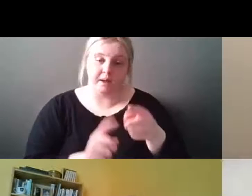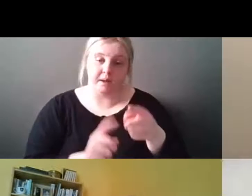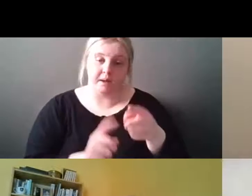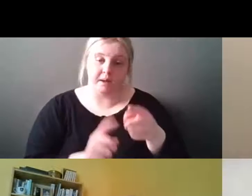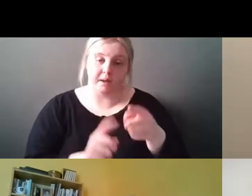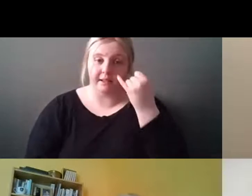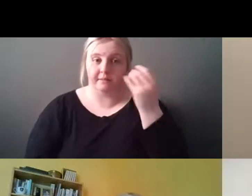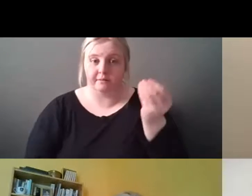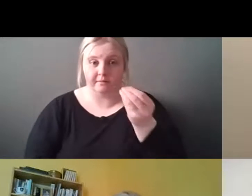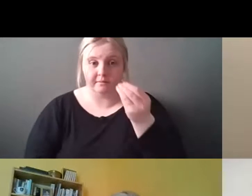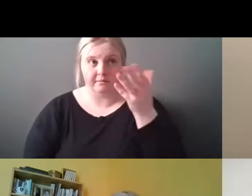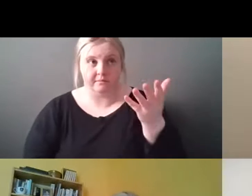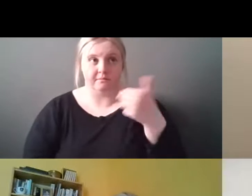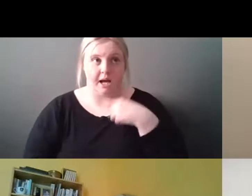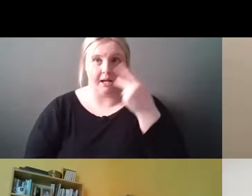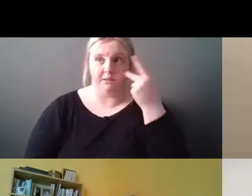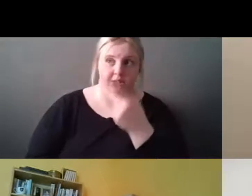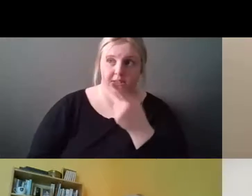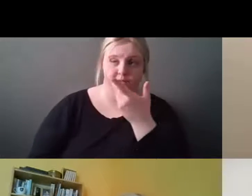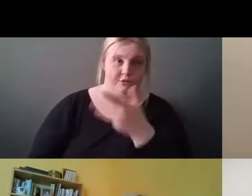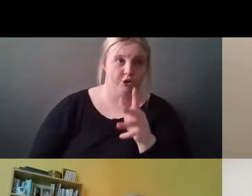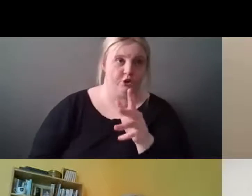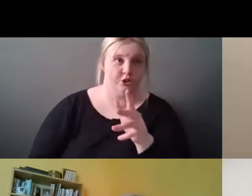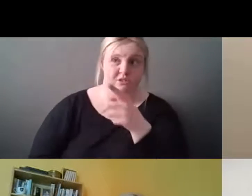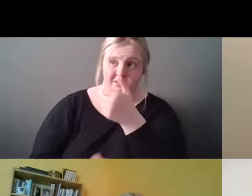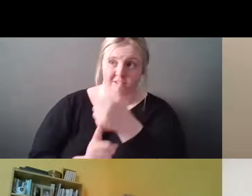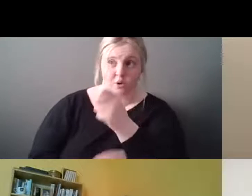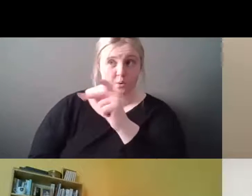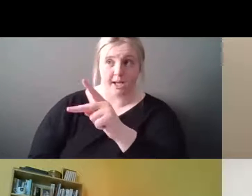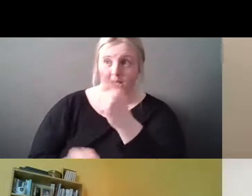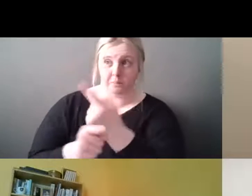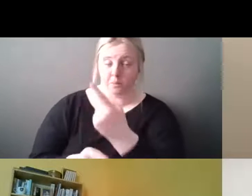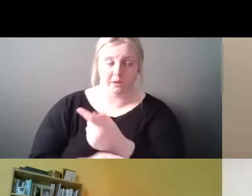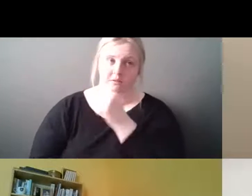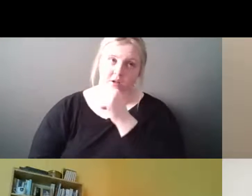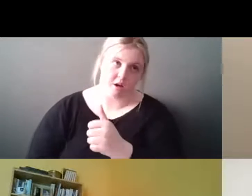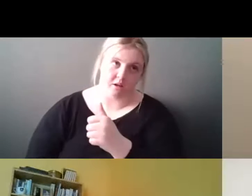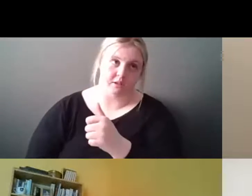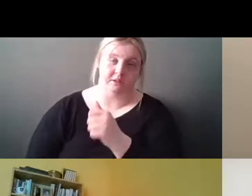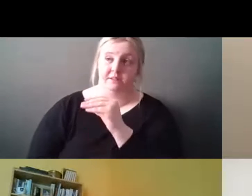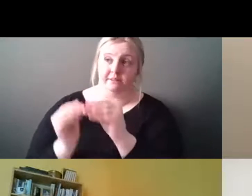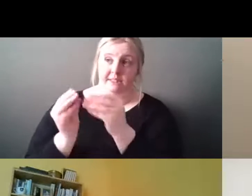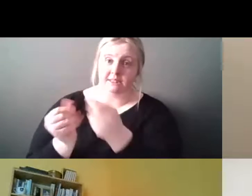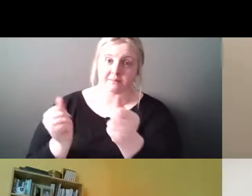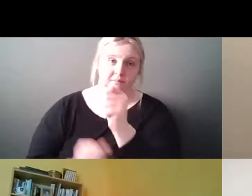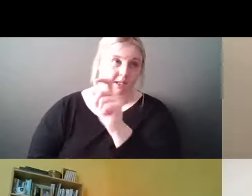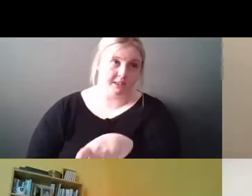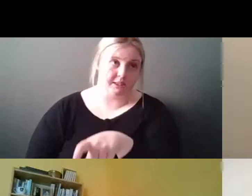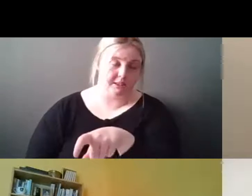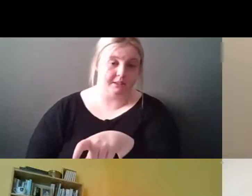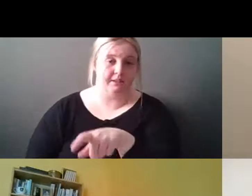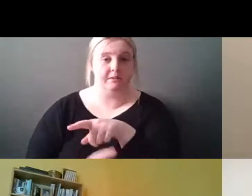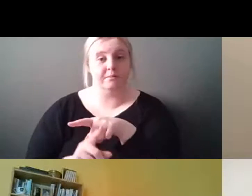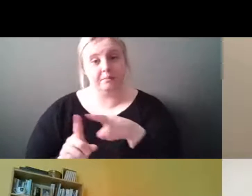message. I'm seeing this. I don't think this is okay, and we need to do something to do it. But we always have